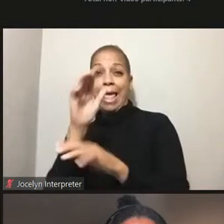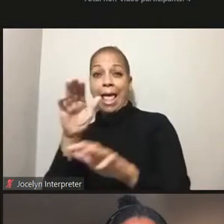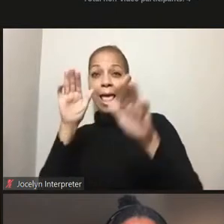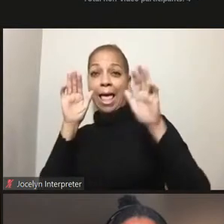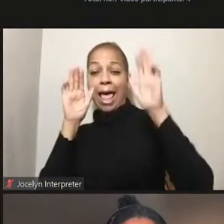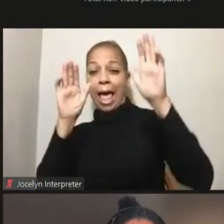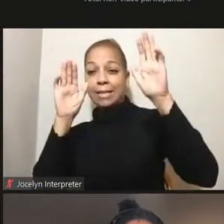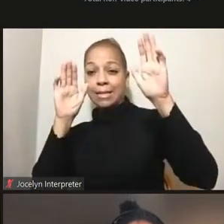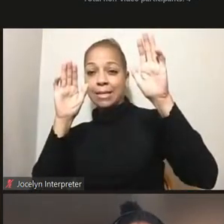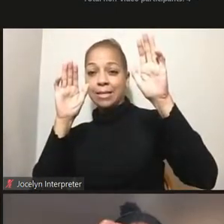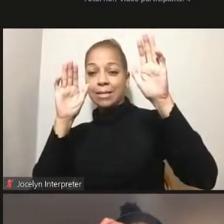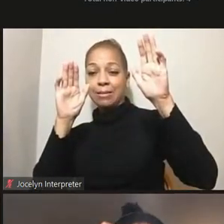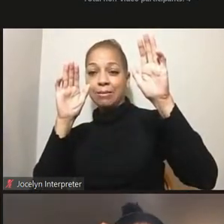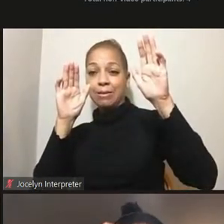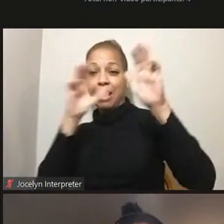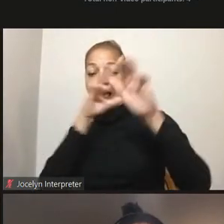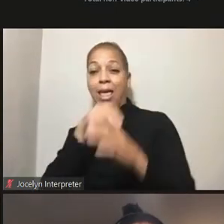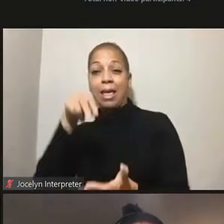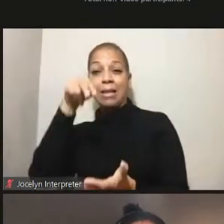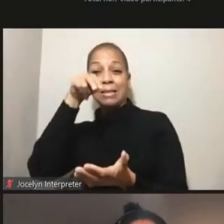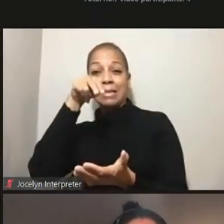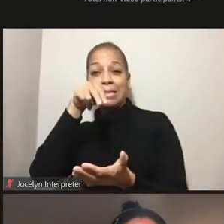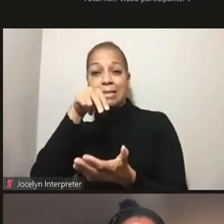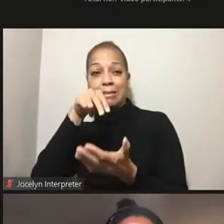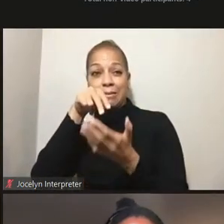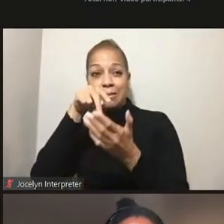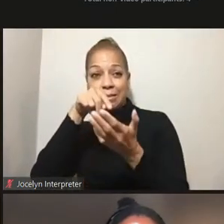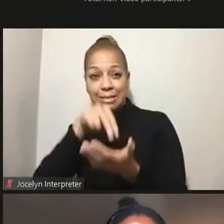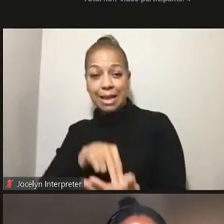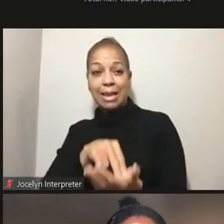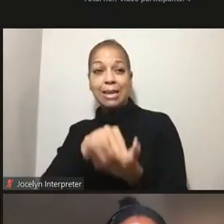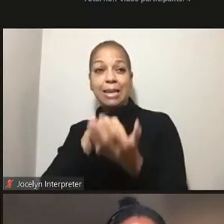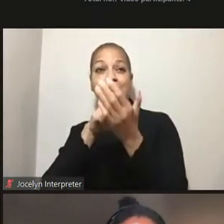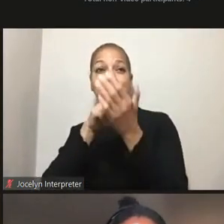standing fully in that,